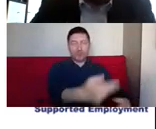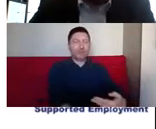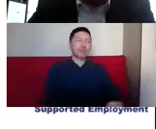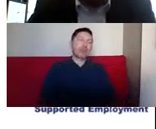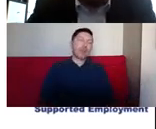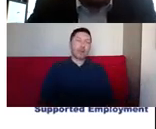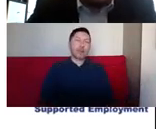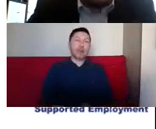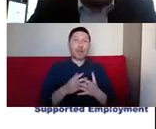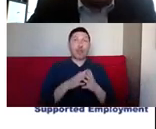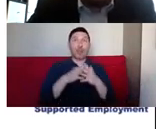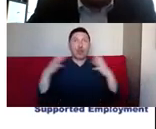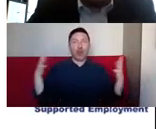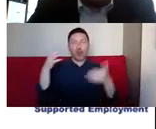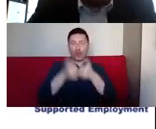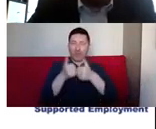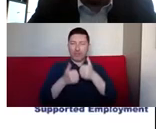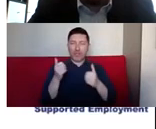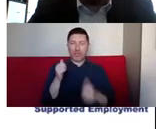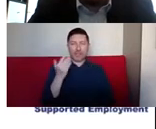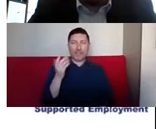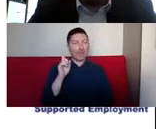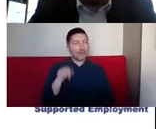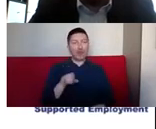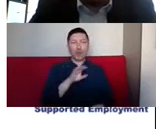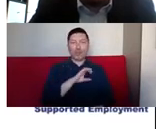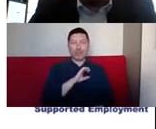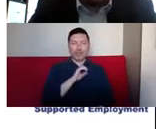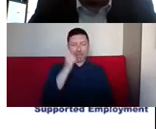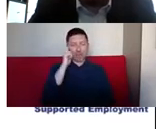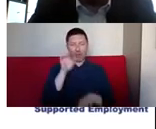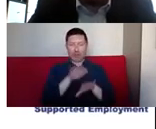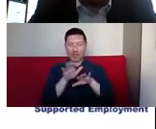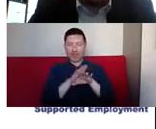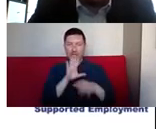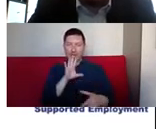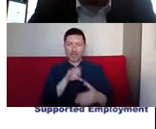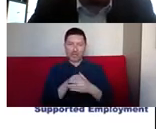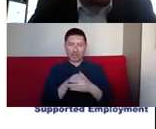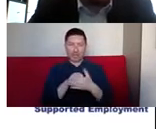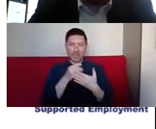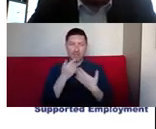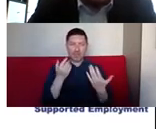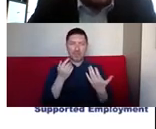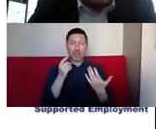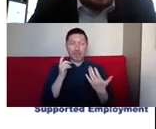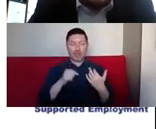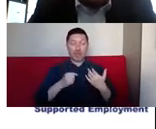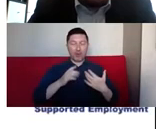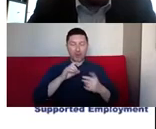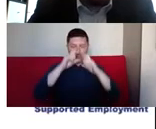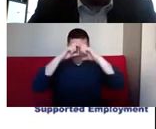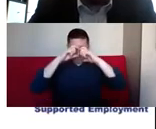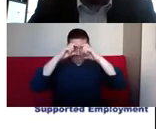following the simple procedure, supported employment shall be as mainstream as possible. On the other